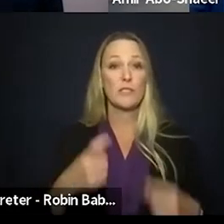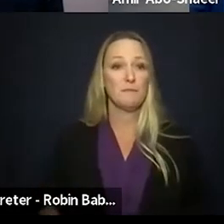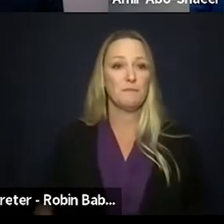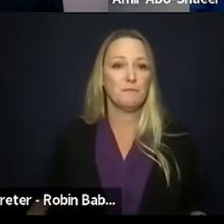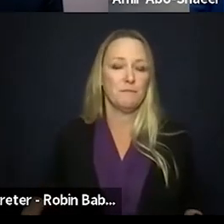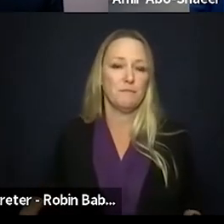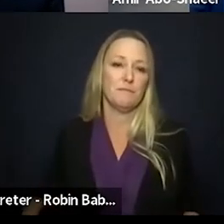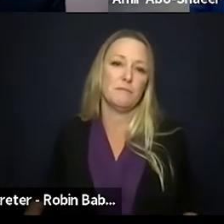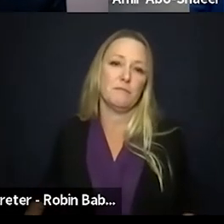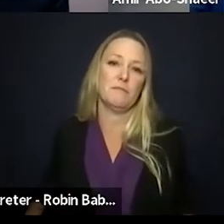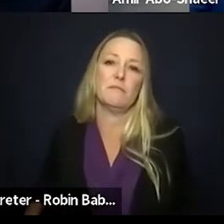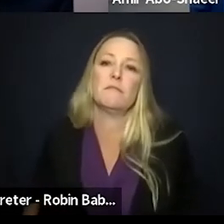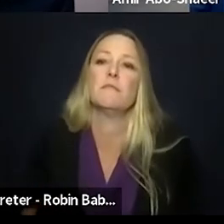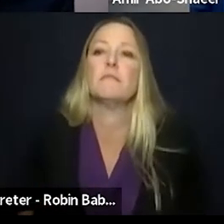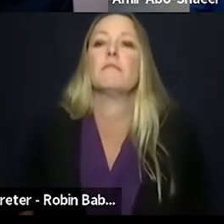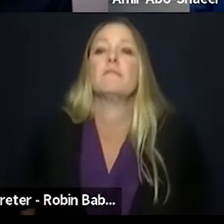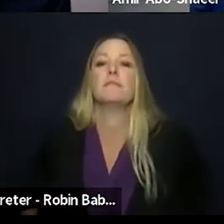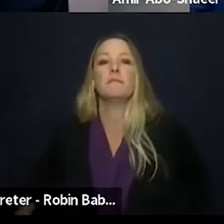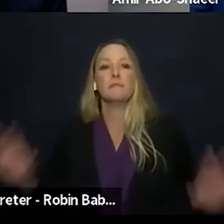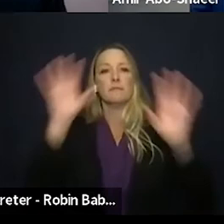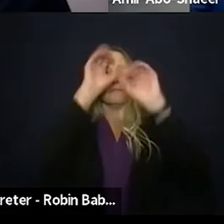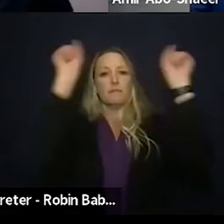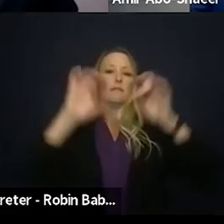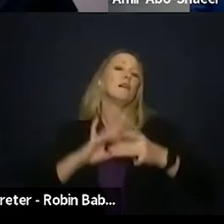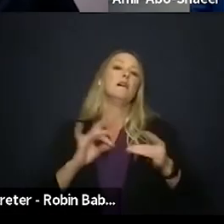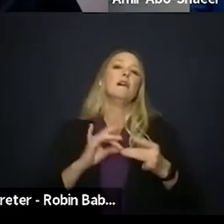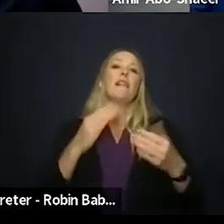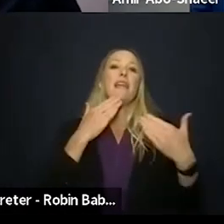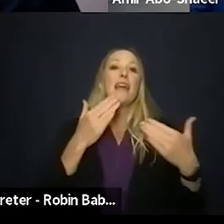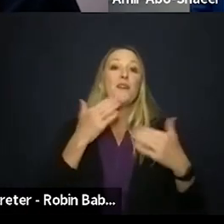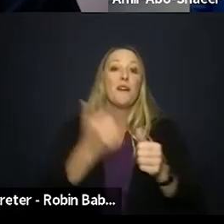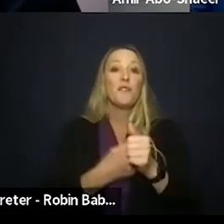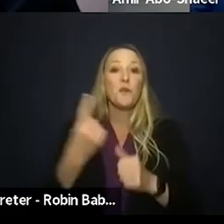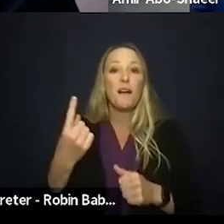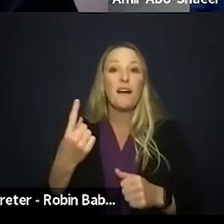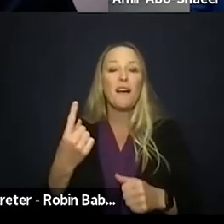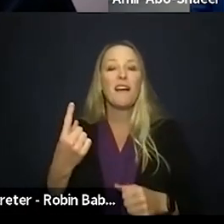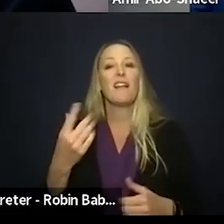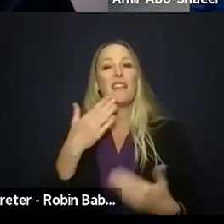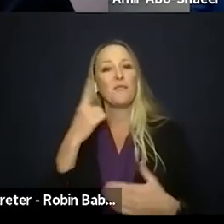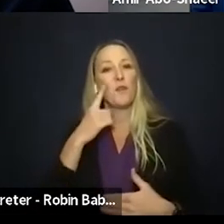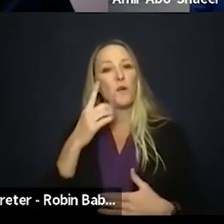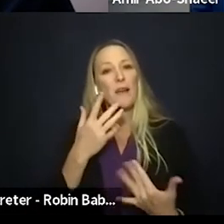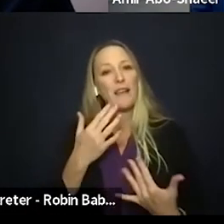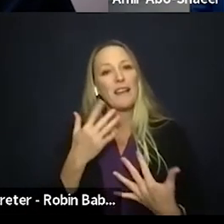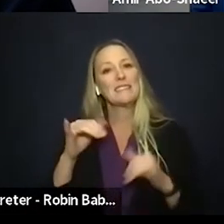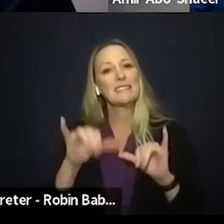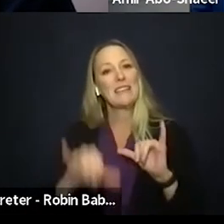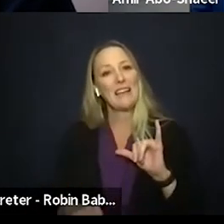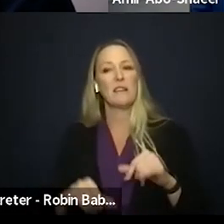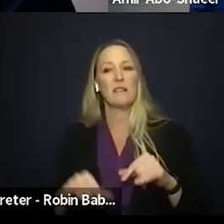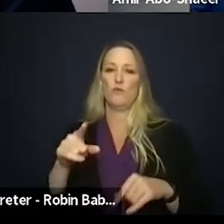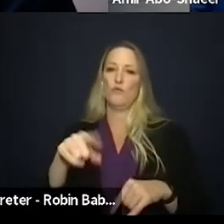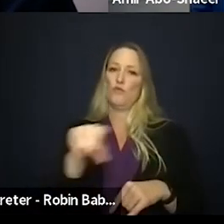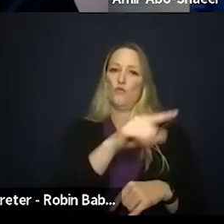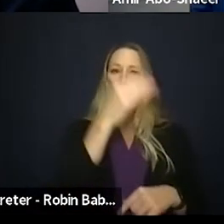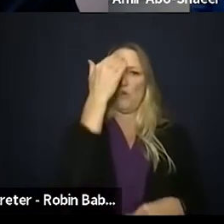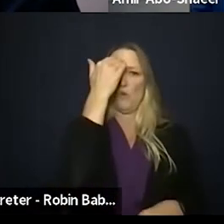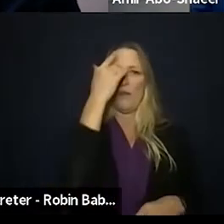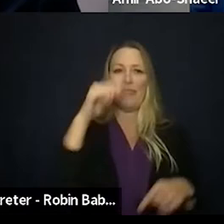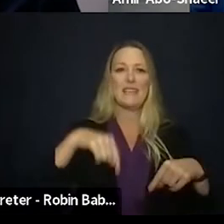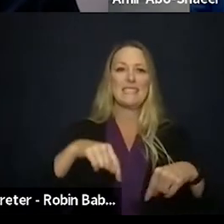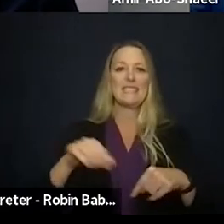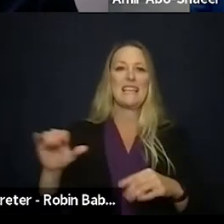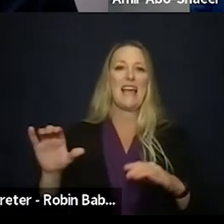thank you everybody uh for your presentation and for hanging in there with us board members as you know this is an action item that is uh asking for